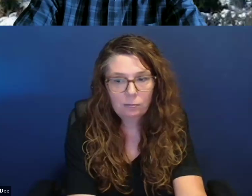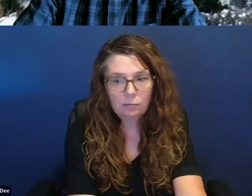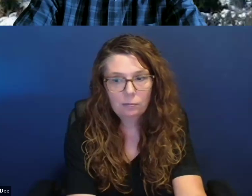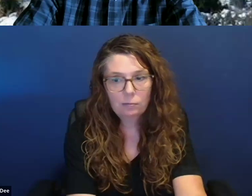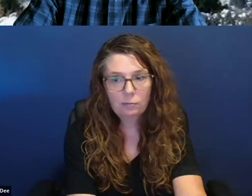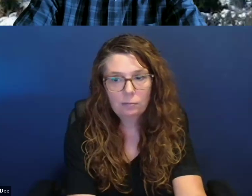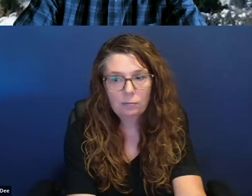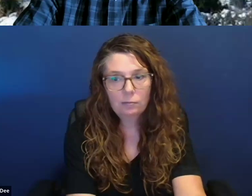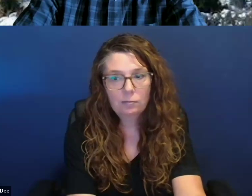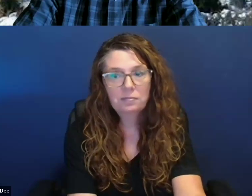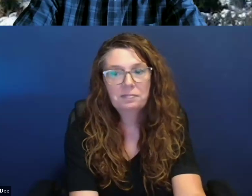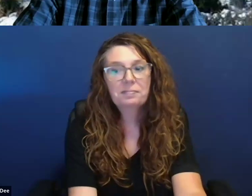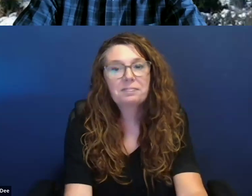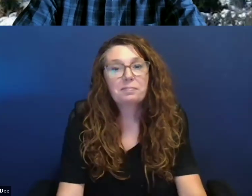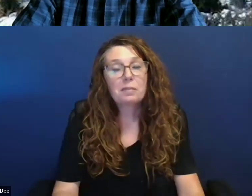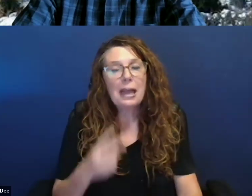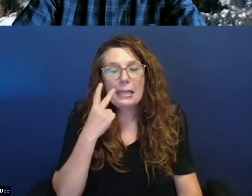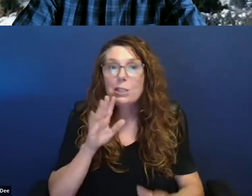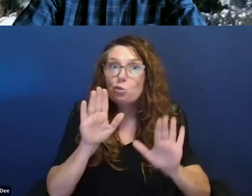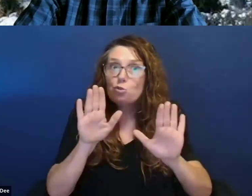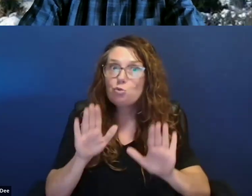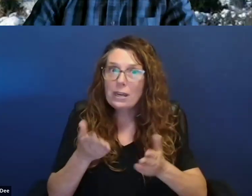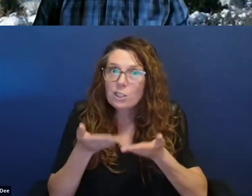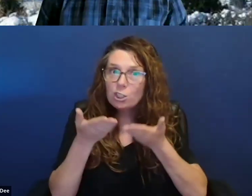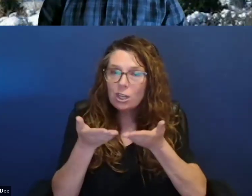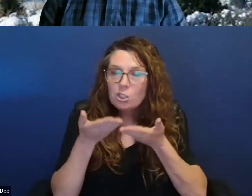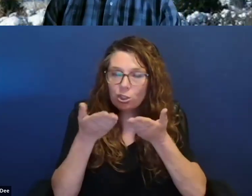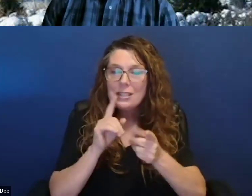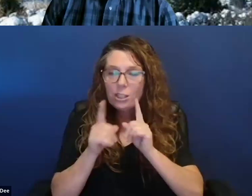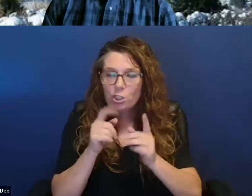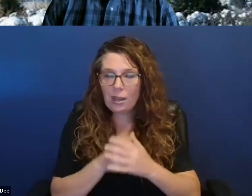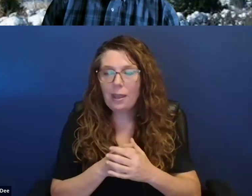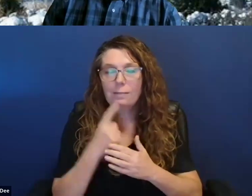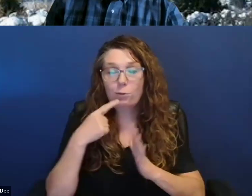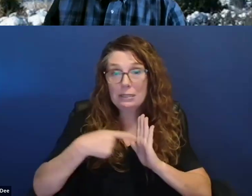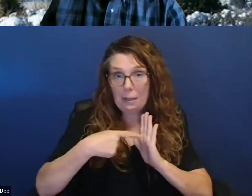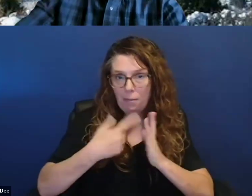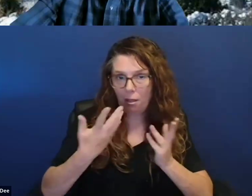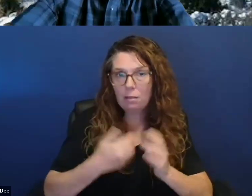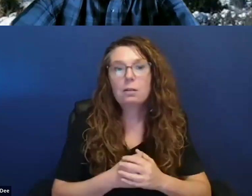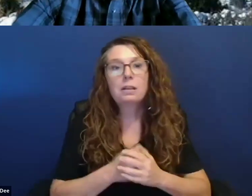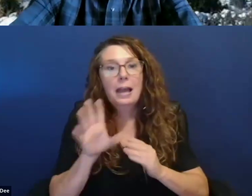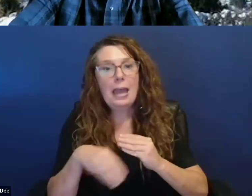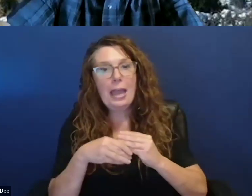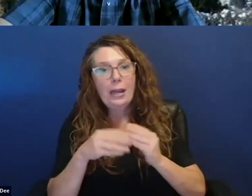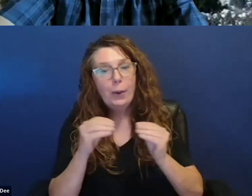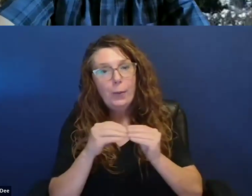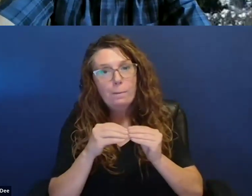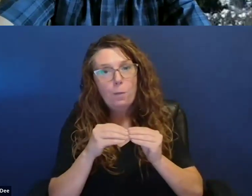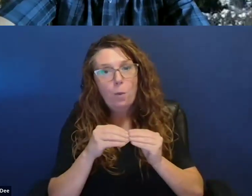And I also see some great suggestions or input in the chat. For example, sort of adding more cohort